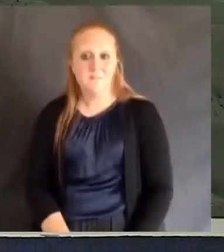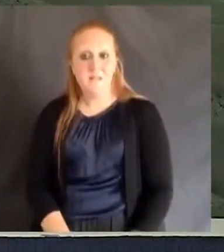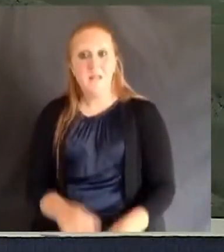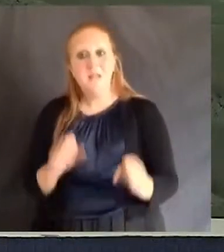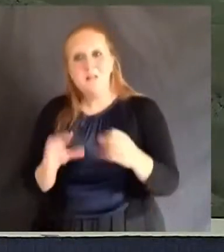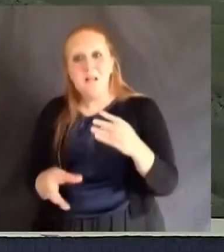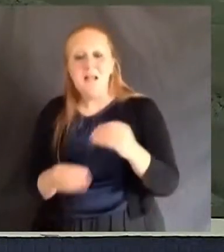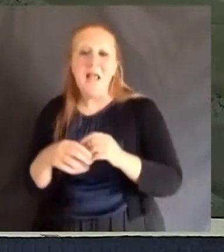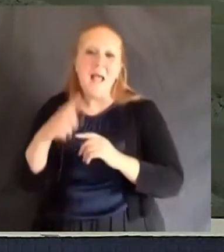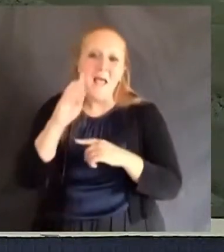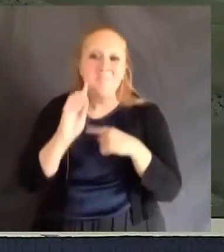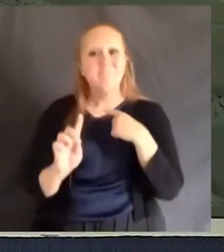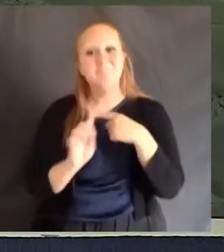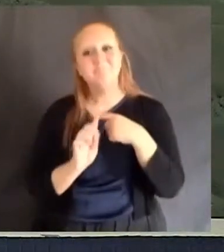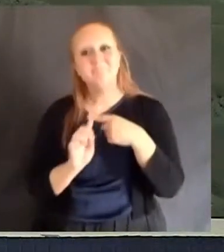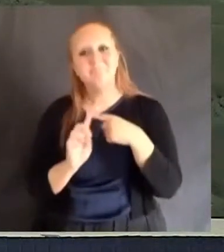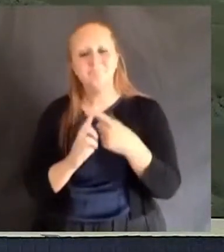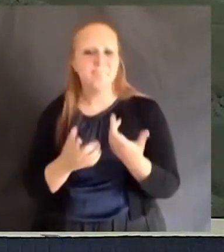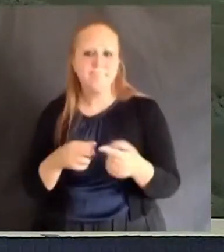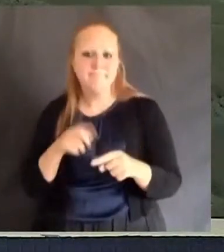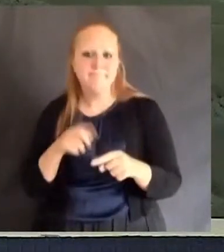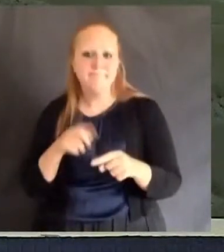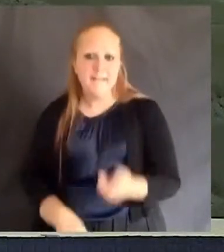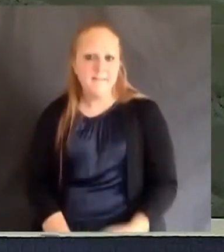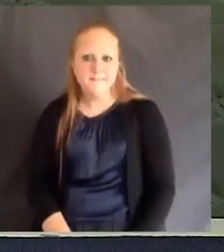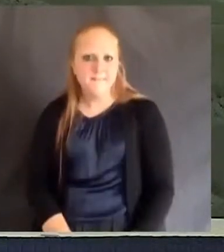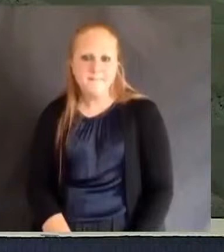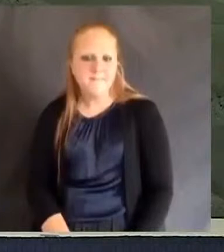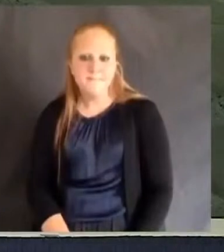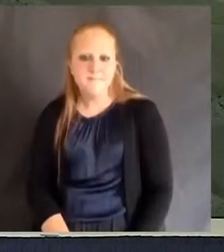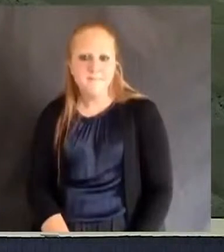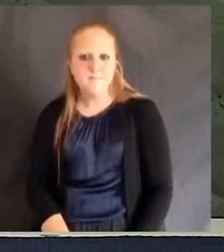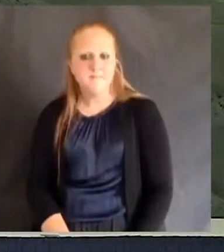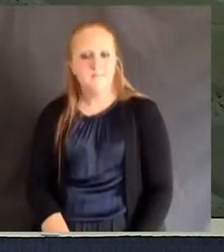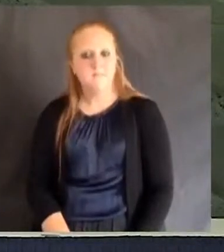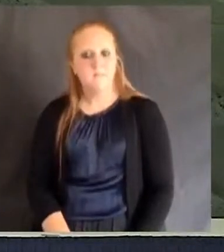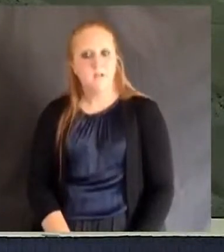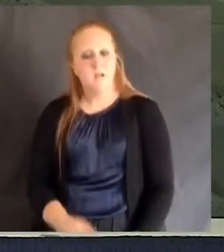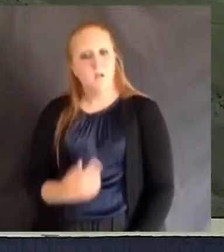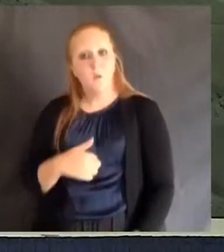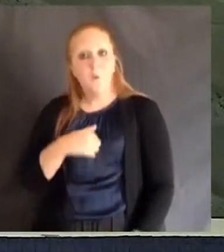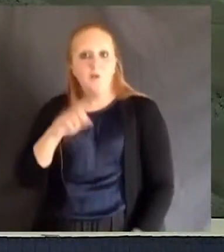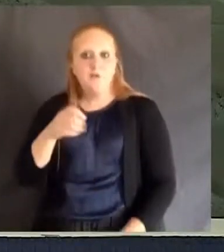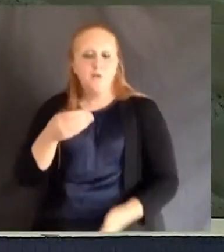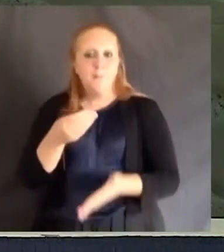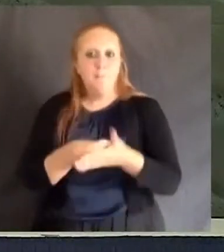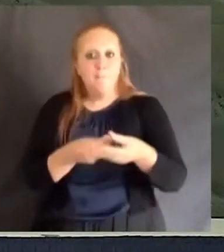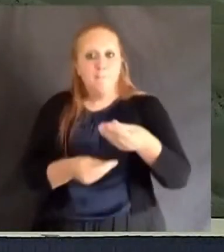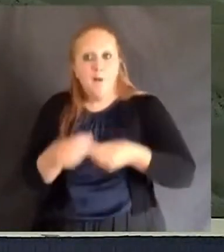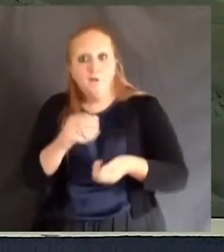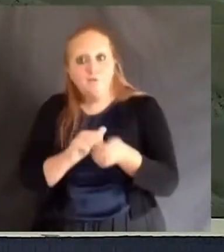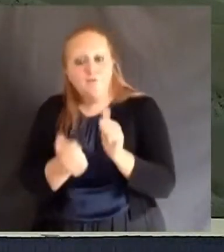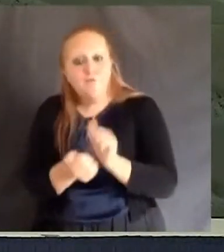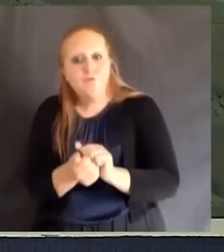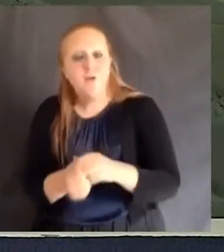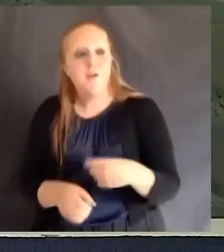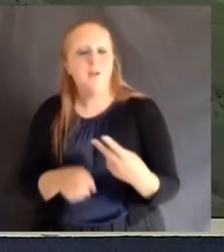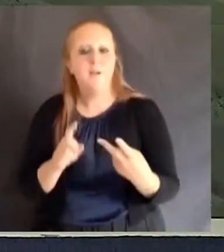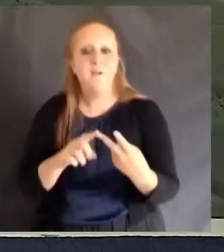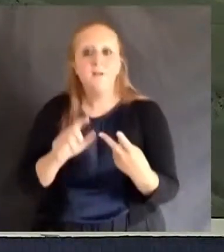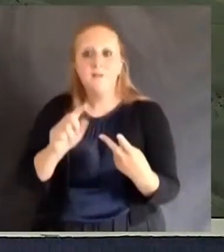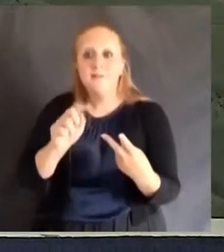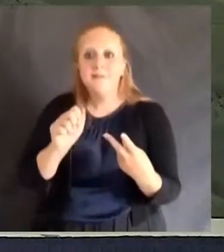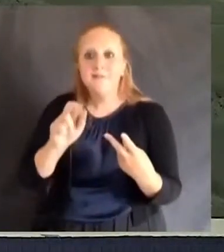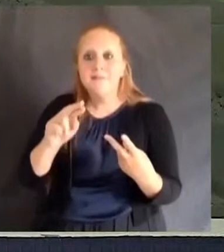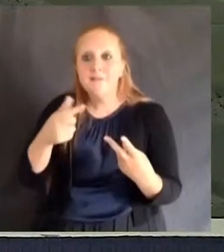sugarcoating it. And it's not about making changes on the budget. It's not about tear gas